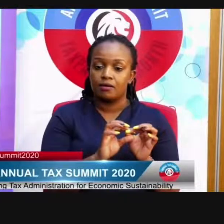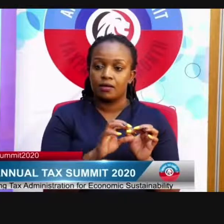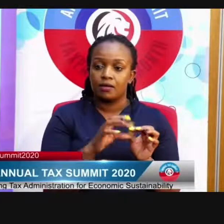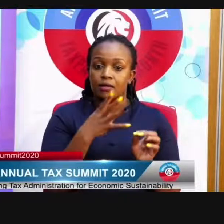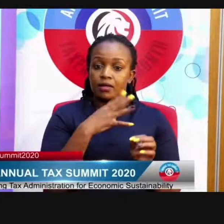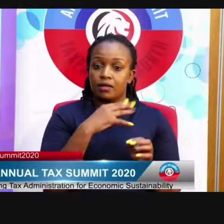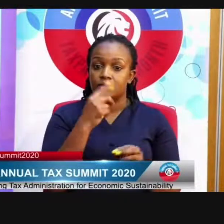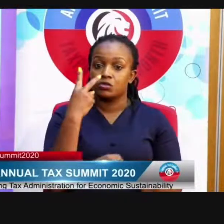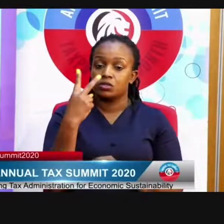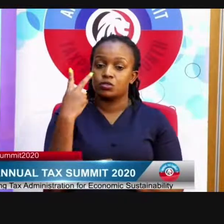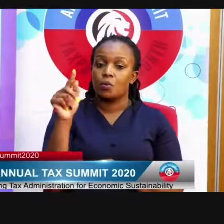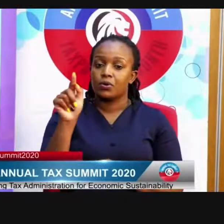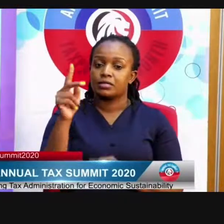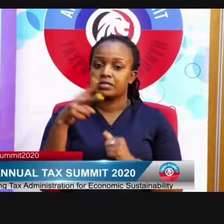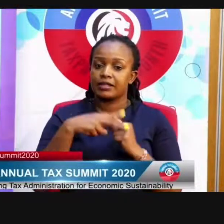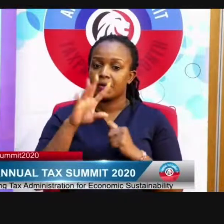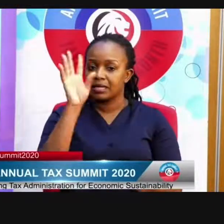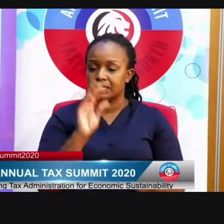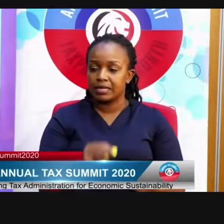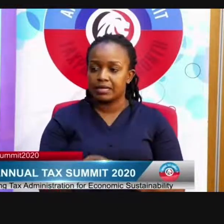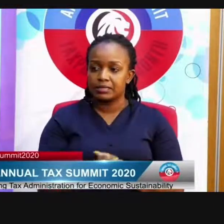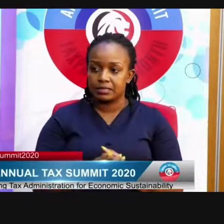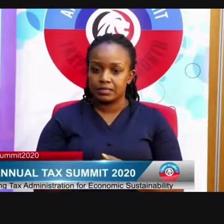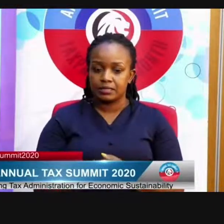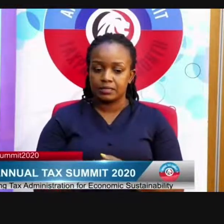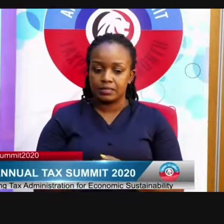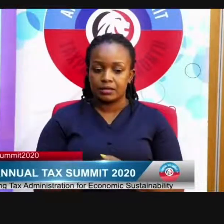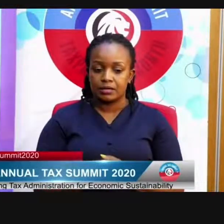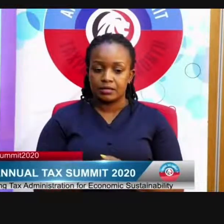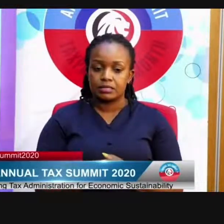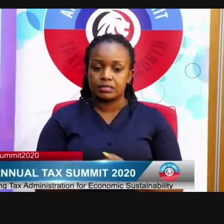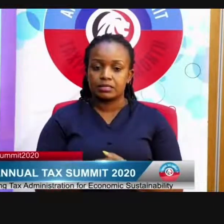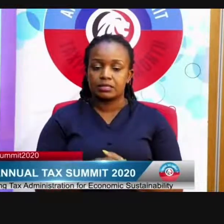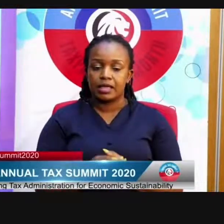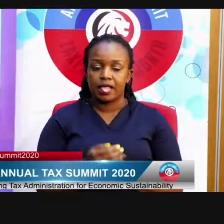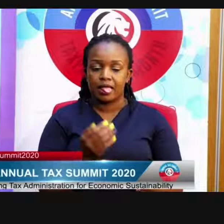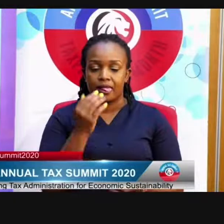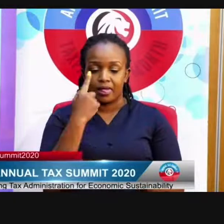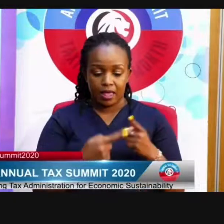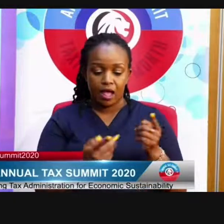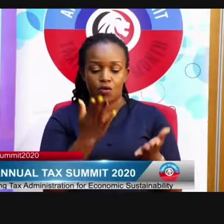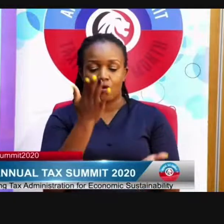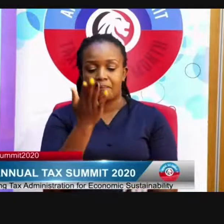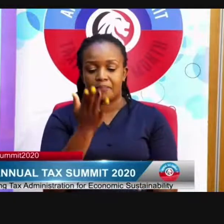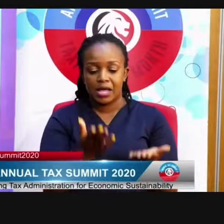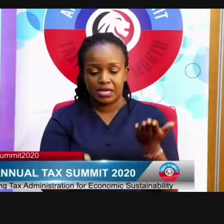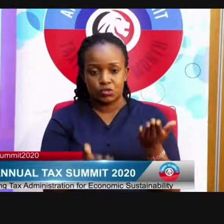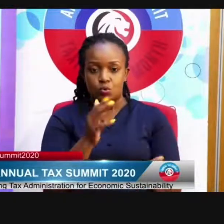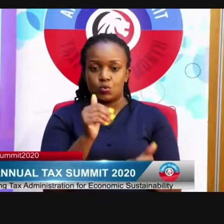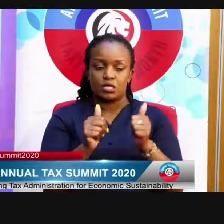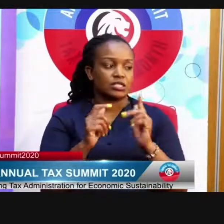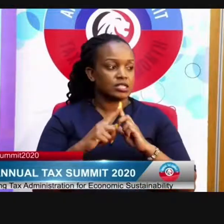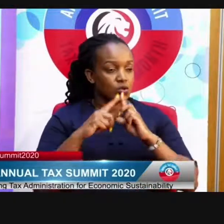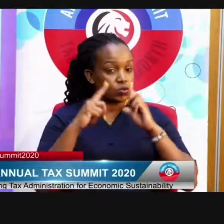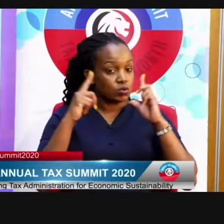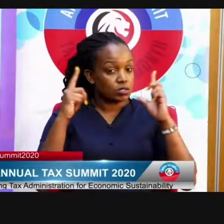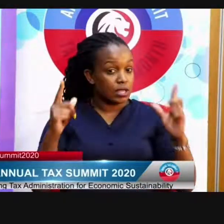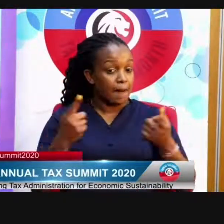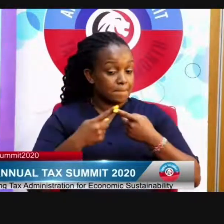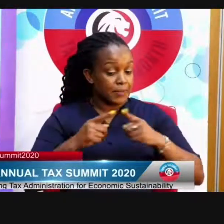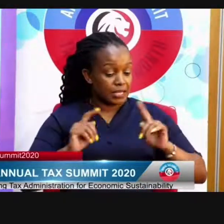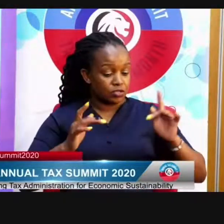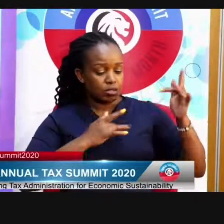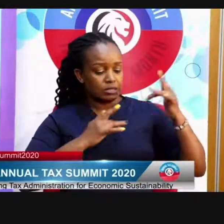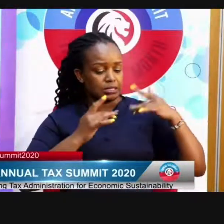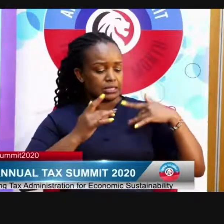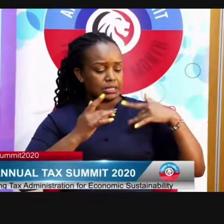22.7% year-on-year comparison, which is quite huge. But what is of concern on this one is the fact